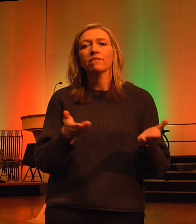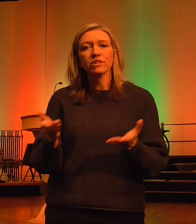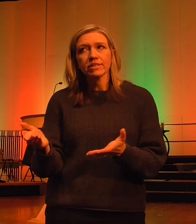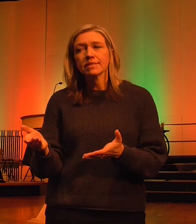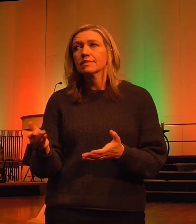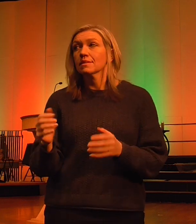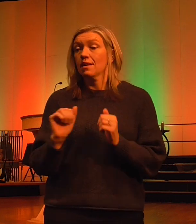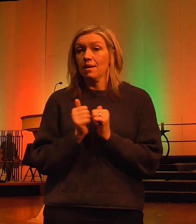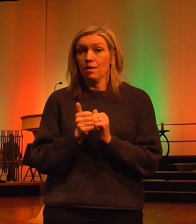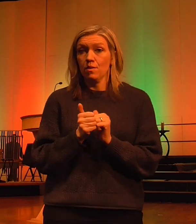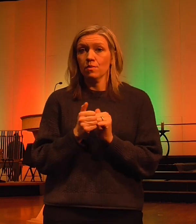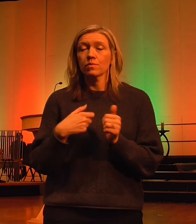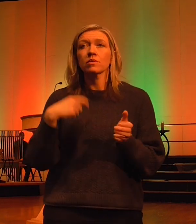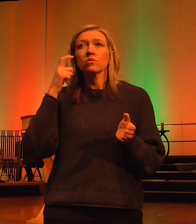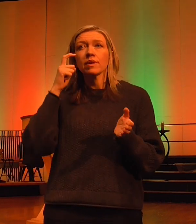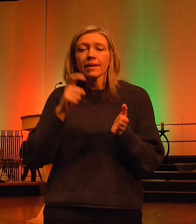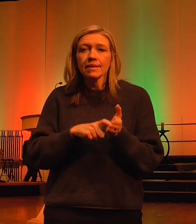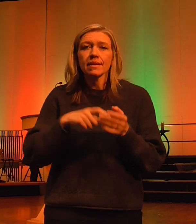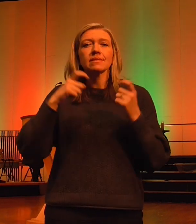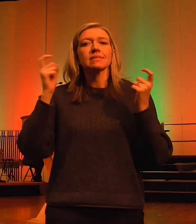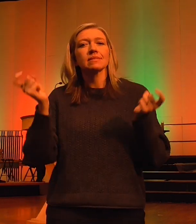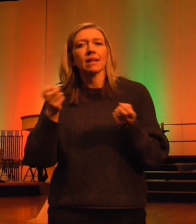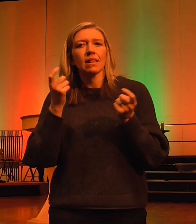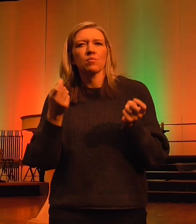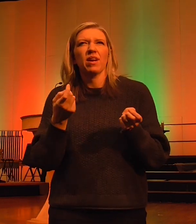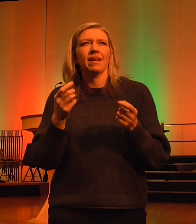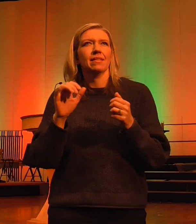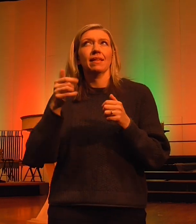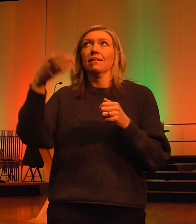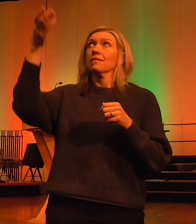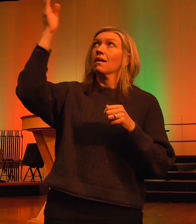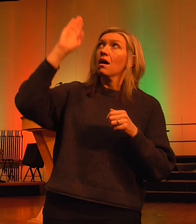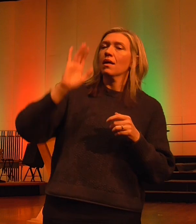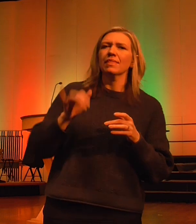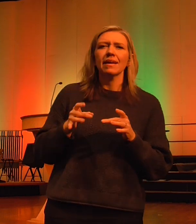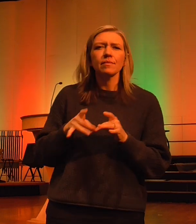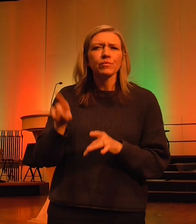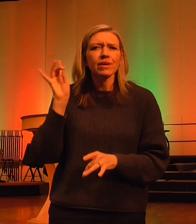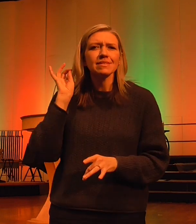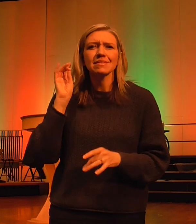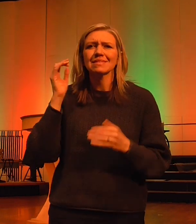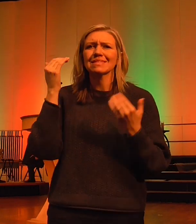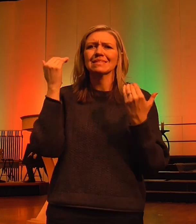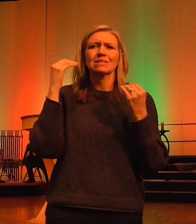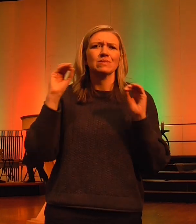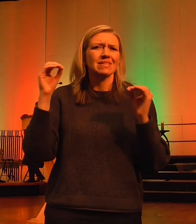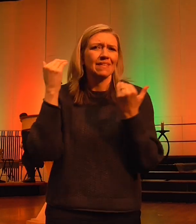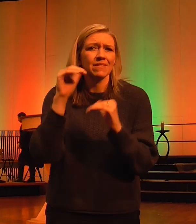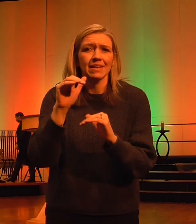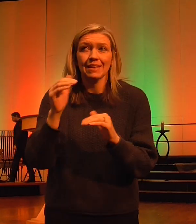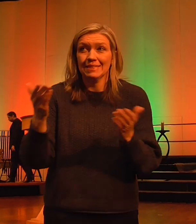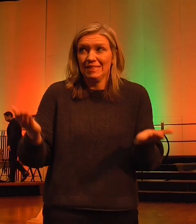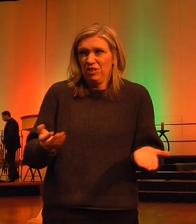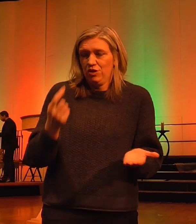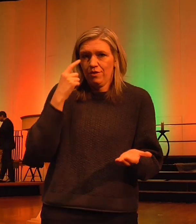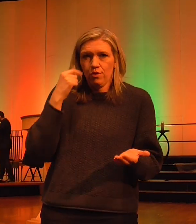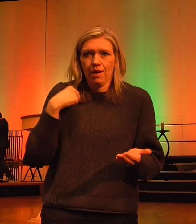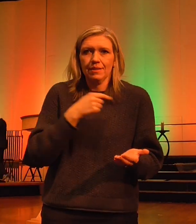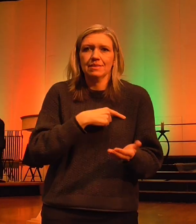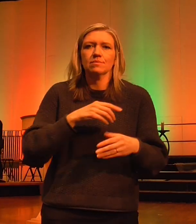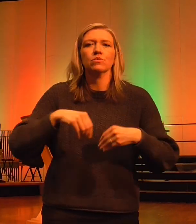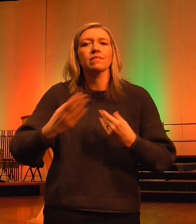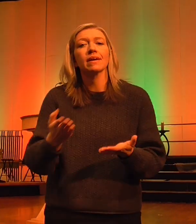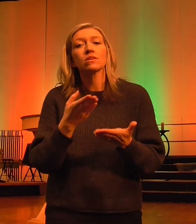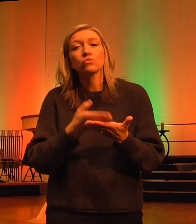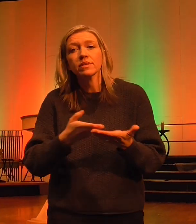so by recognizing and celebrating how God, that infinite presence, has been here for us, providing through us